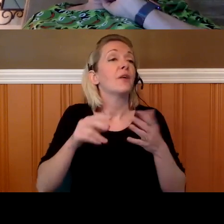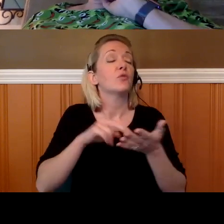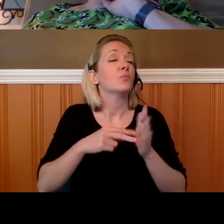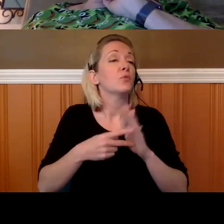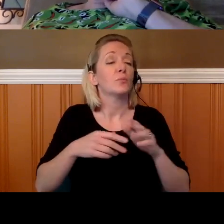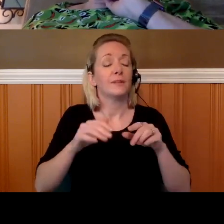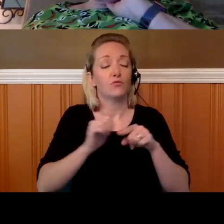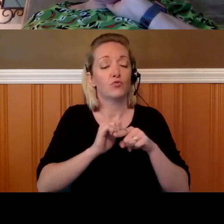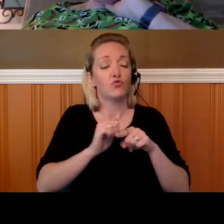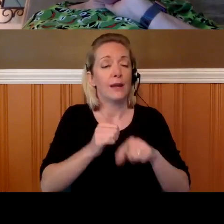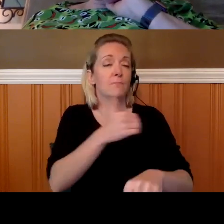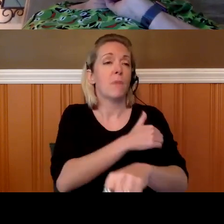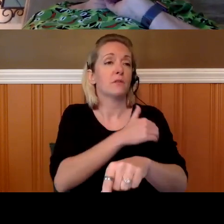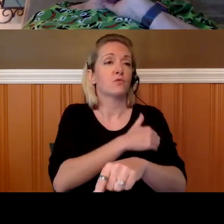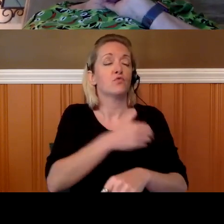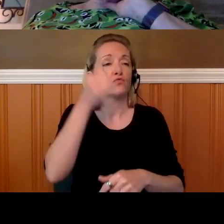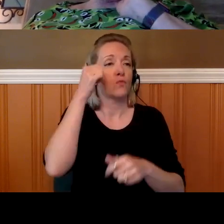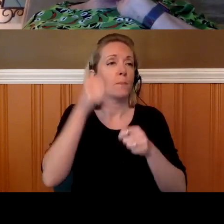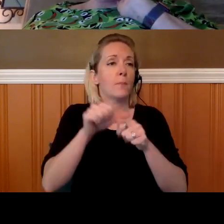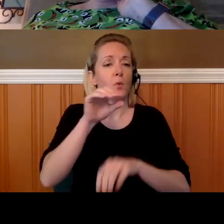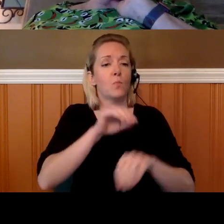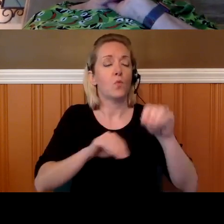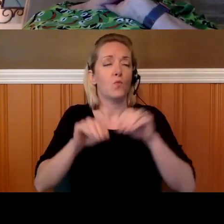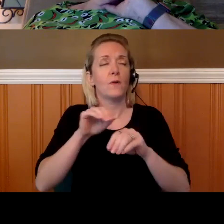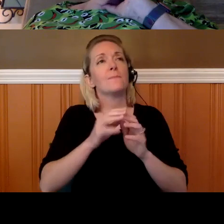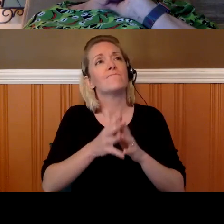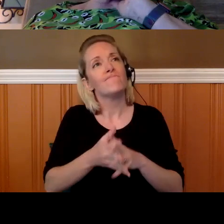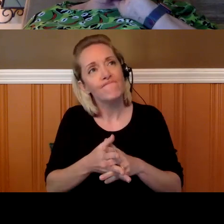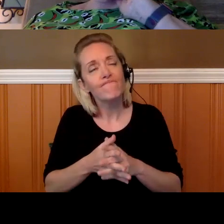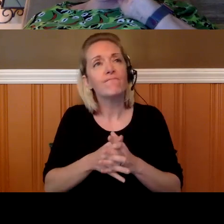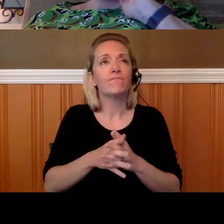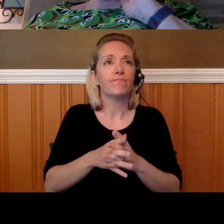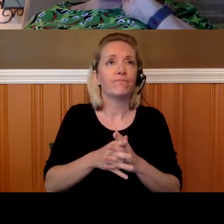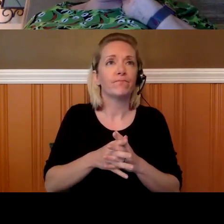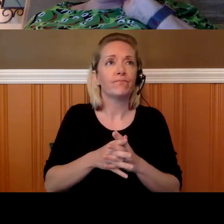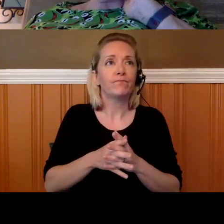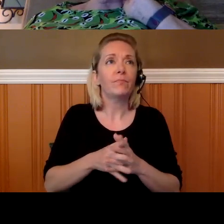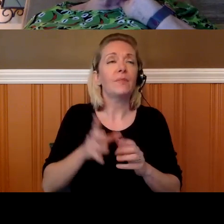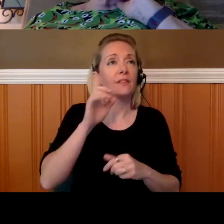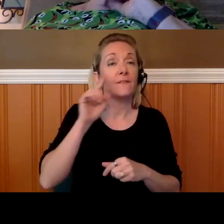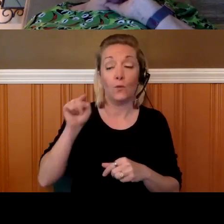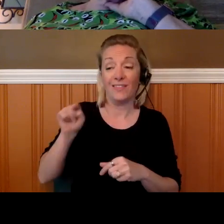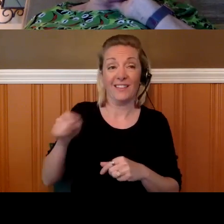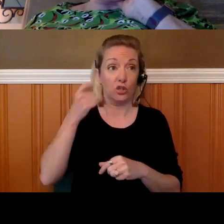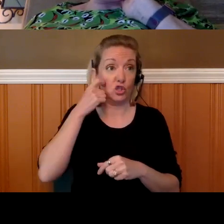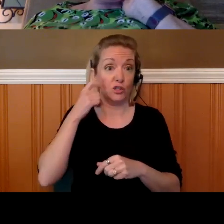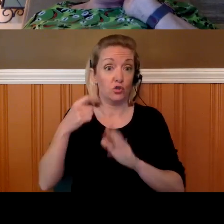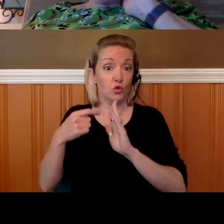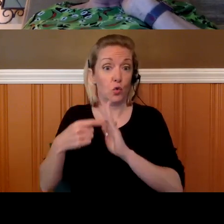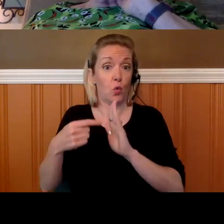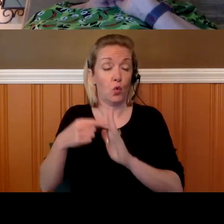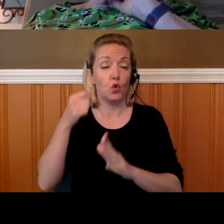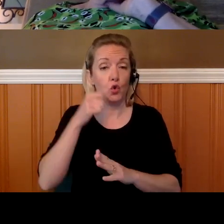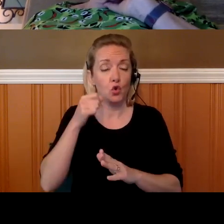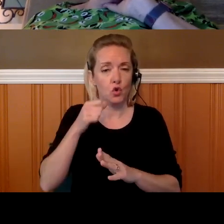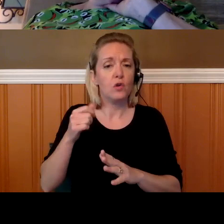eventually, I do believe, like for Marin, I do believe a lot of that's motor memory. And I'm okay with